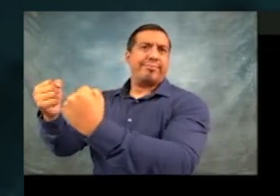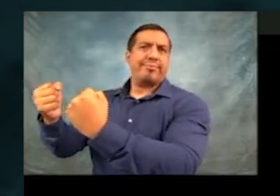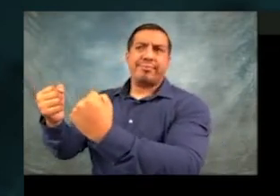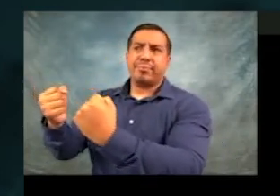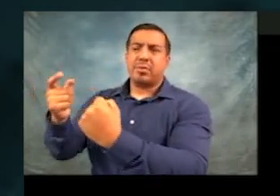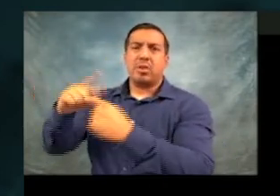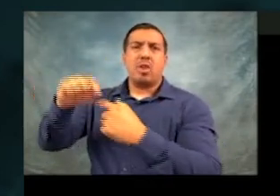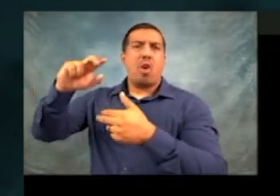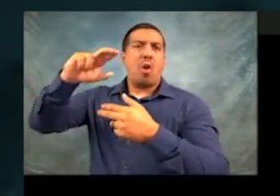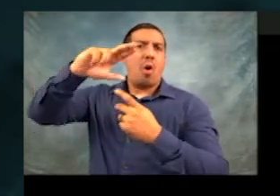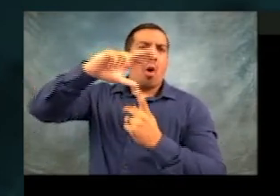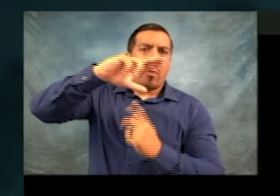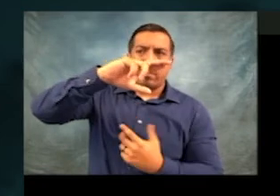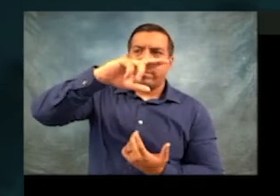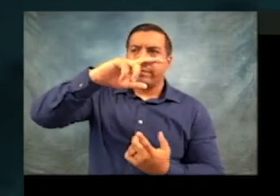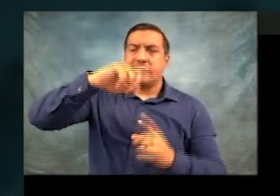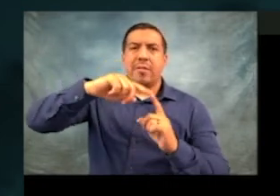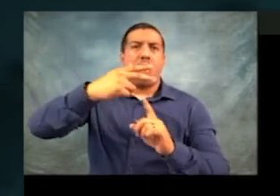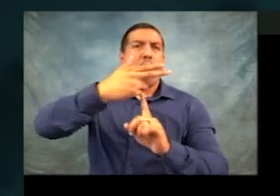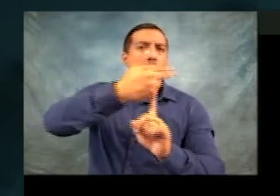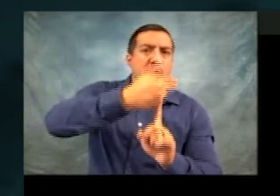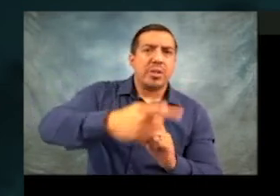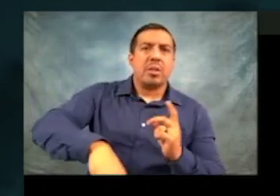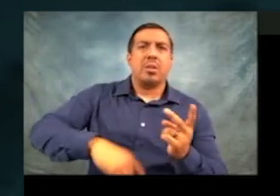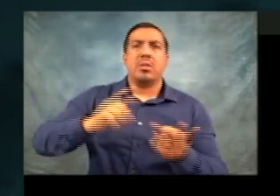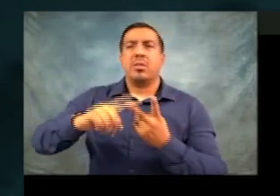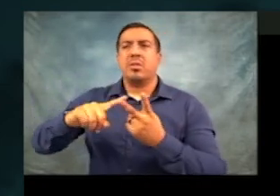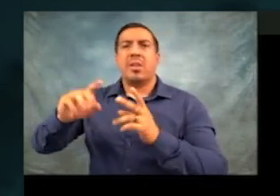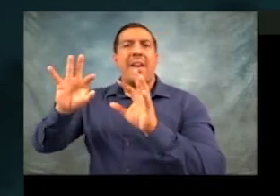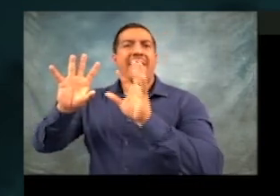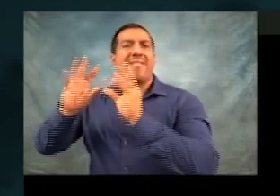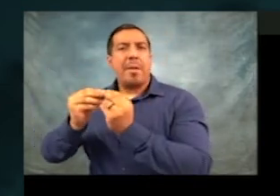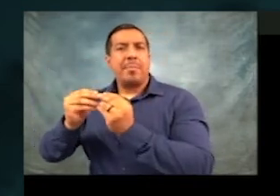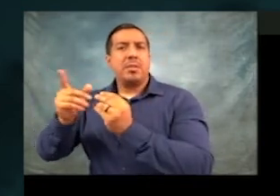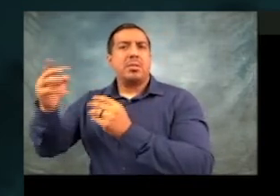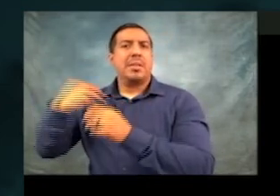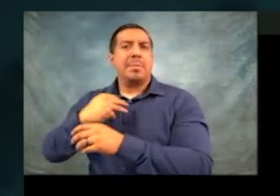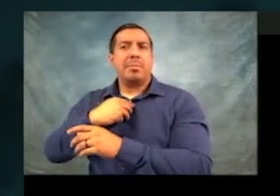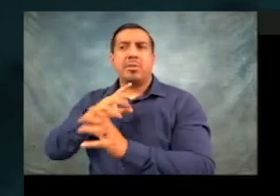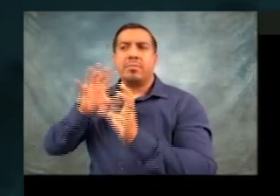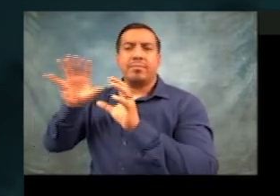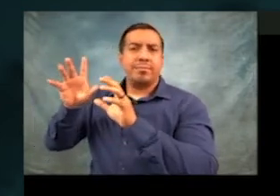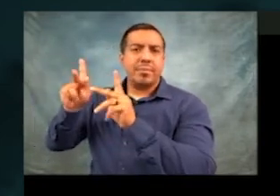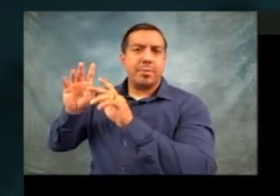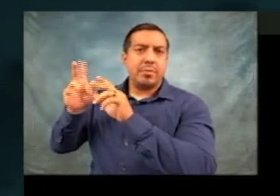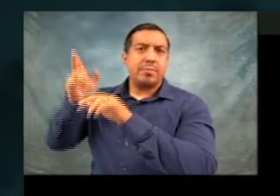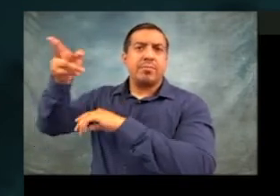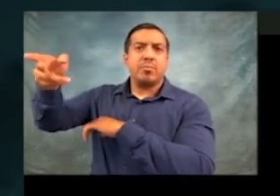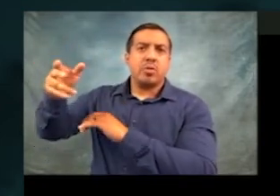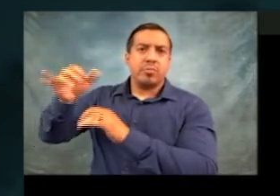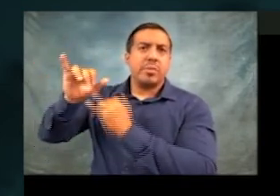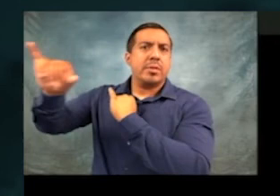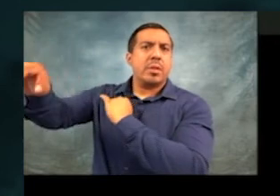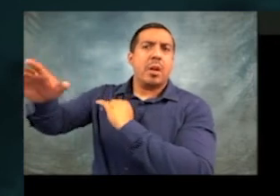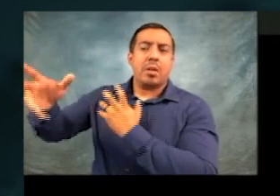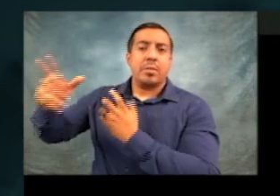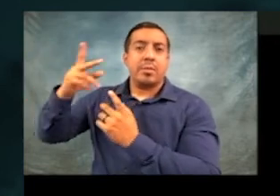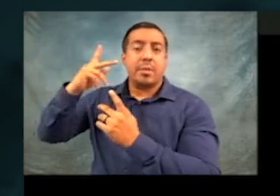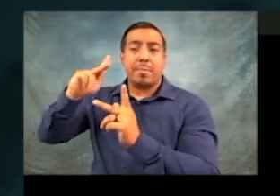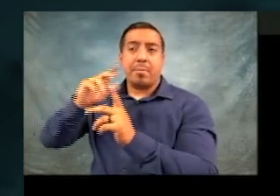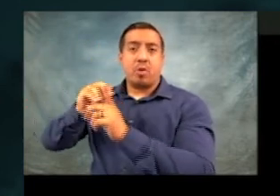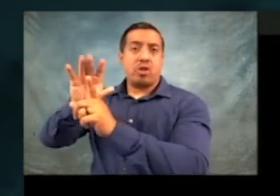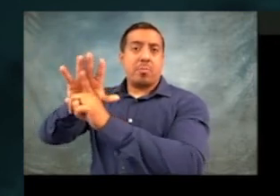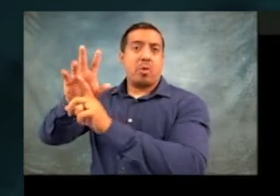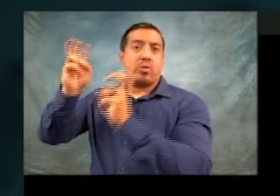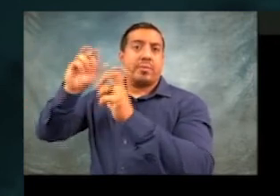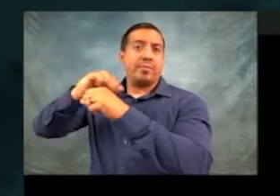go to hotels, go to family members during a pandemic. The amount of exposure, the